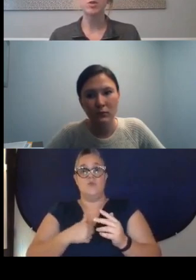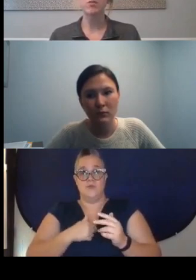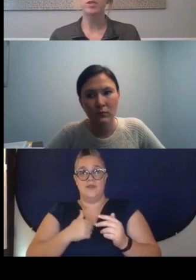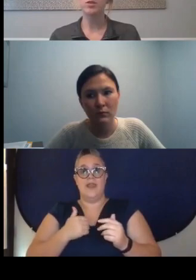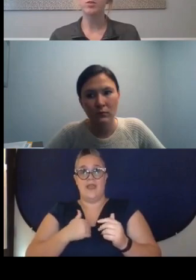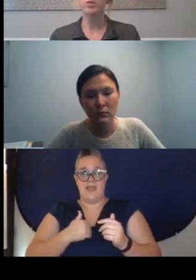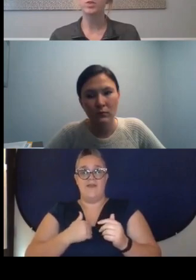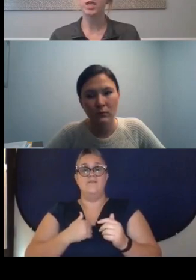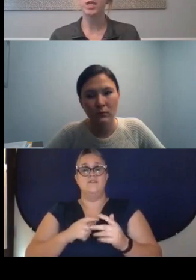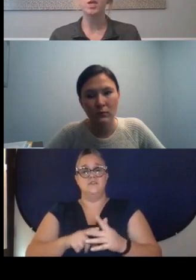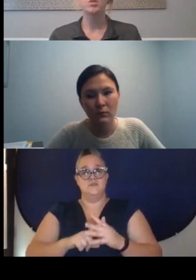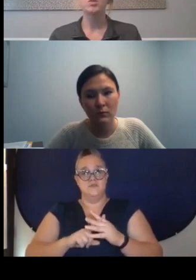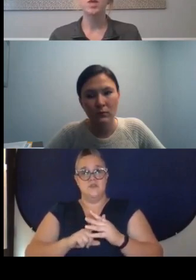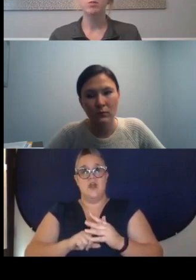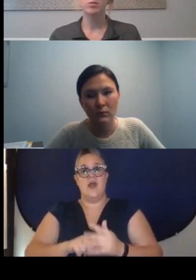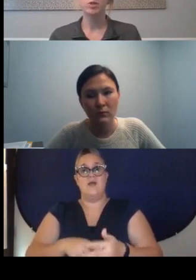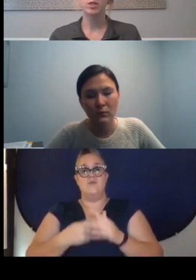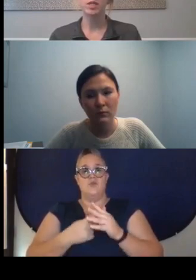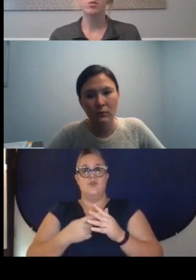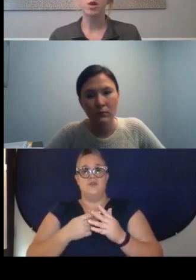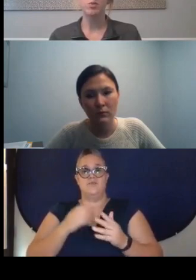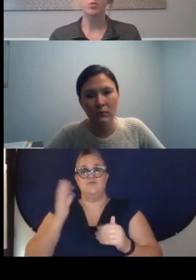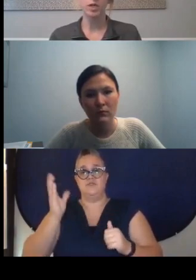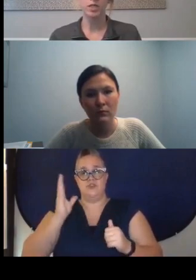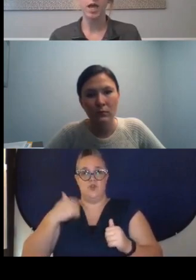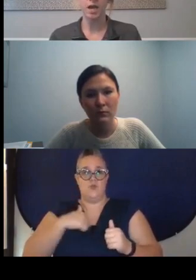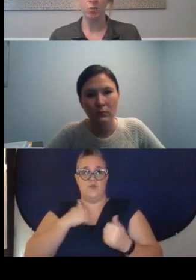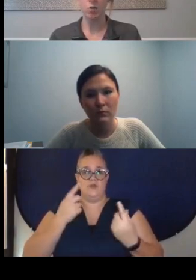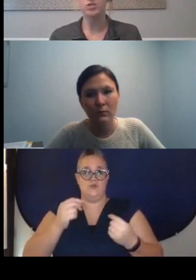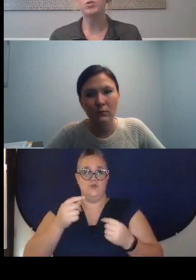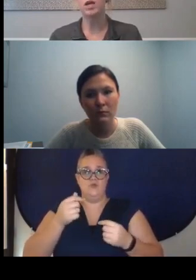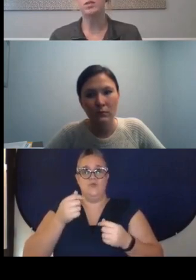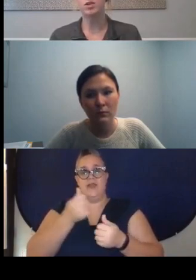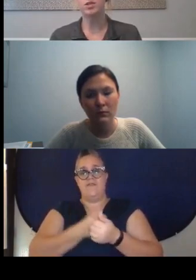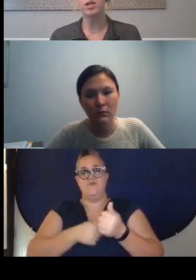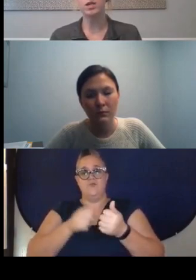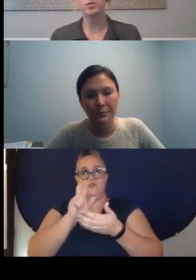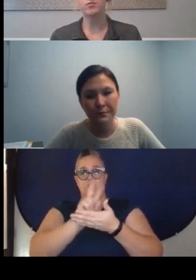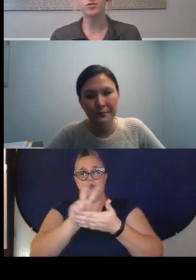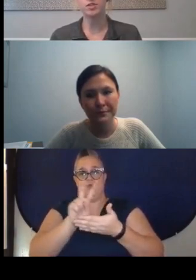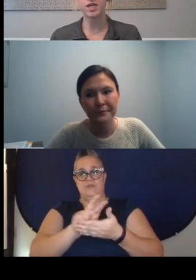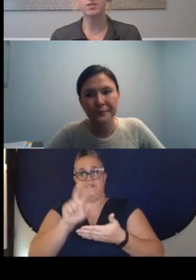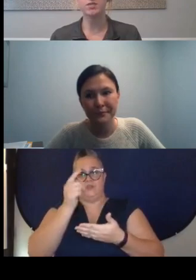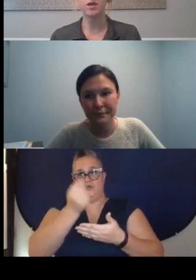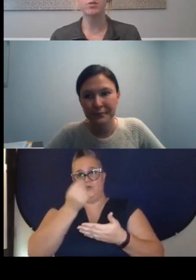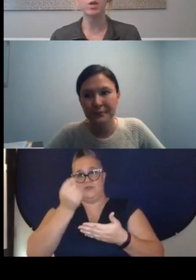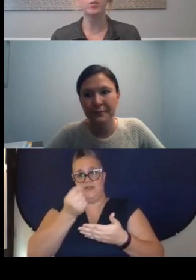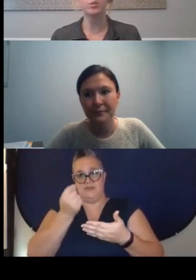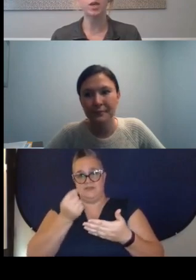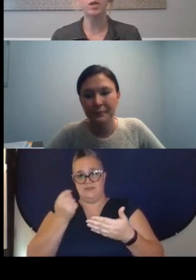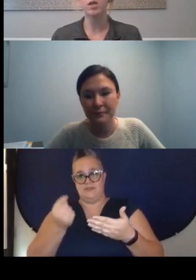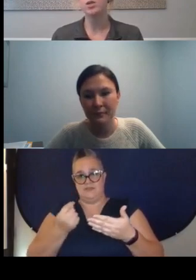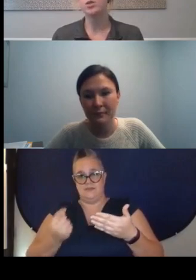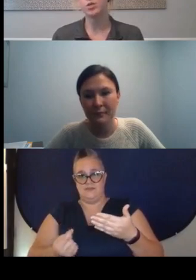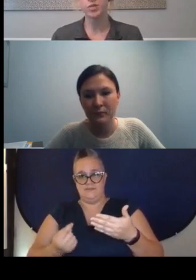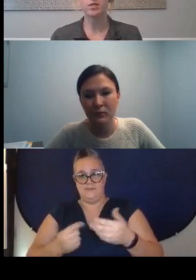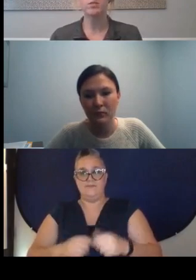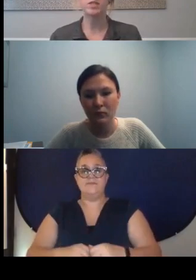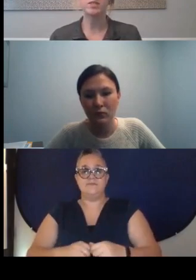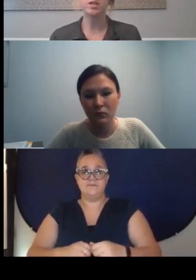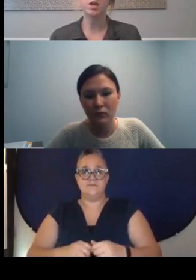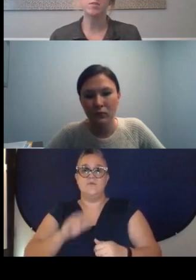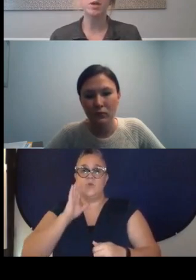that we do every other Tuesday. So that would really get you up and running once you got started on your first day. So that would help you get,